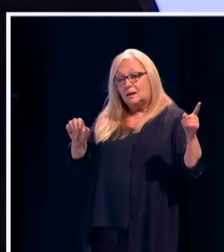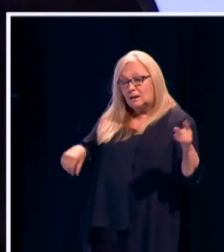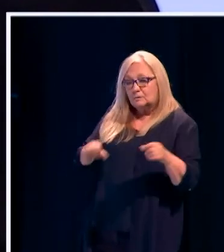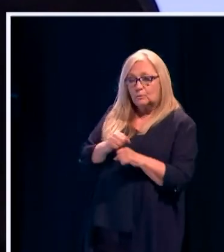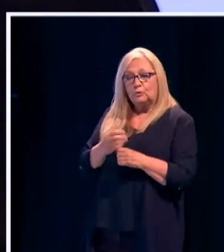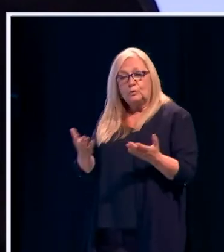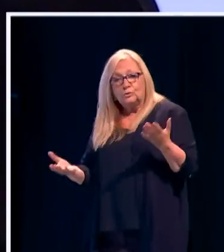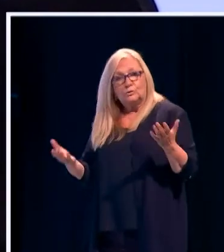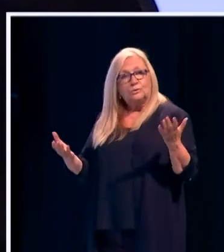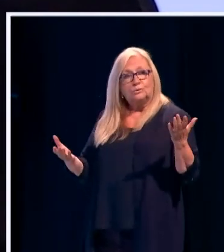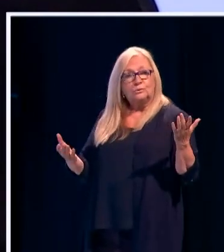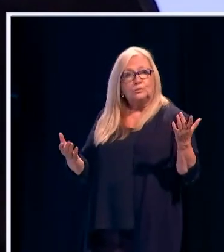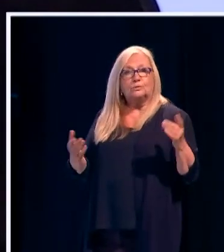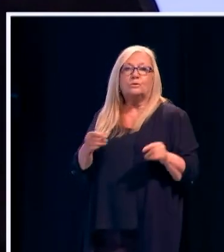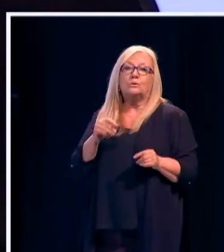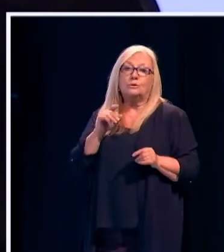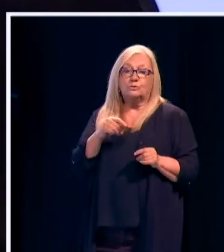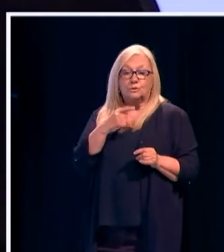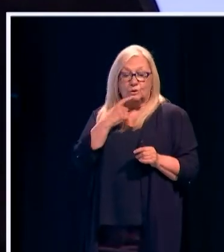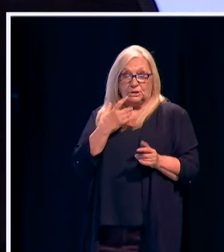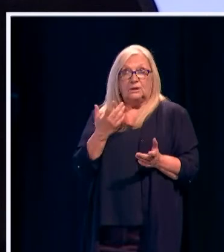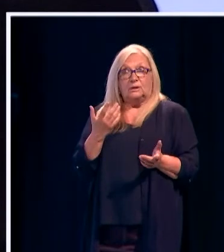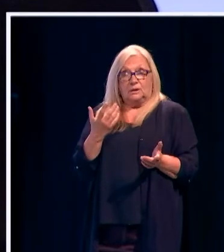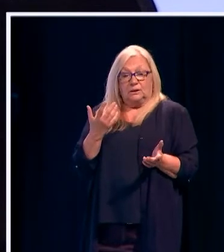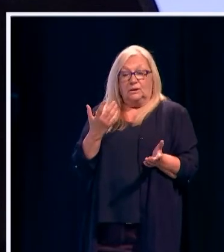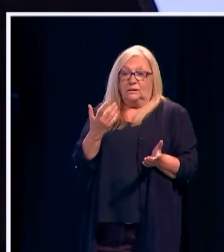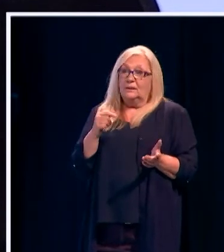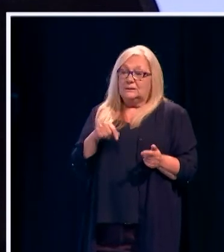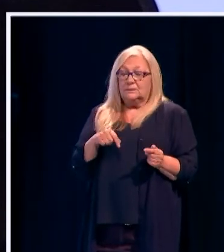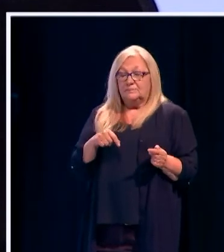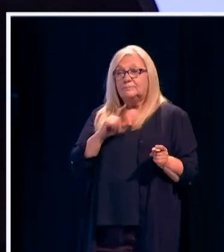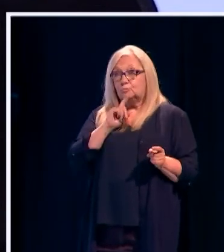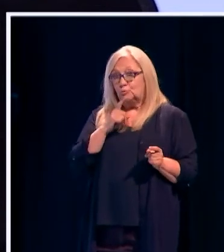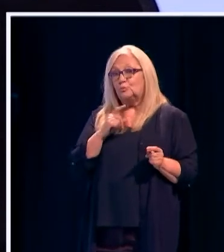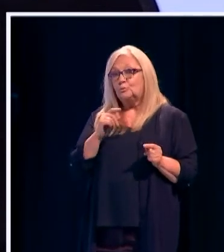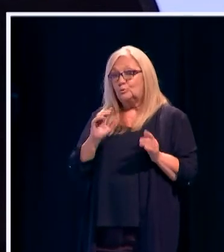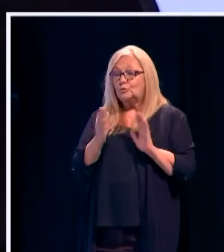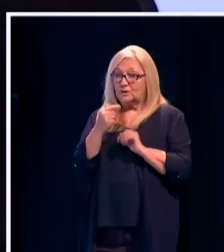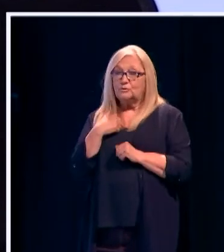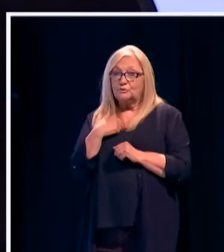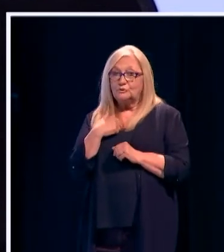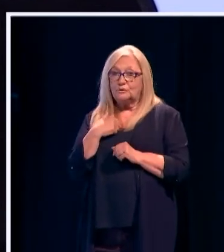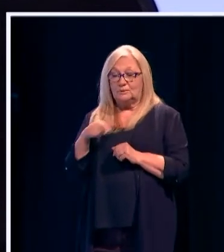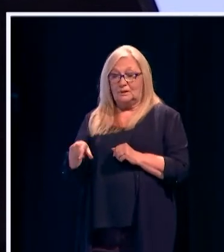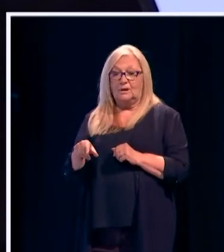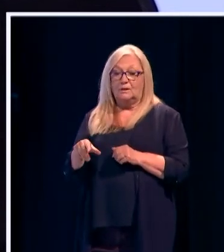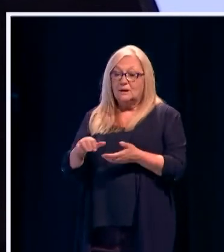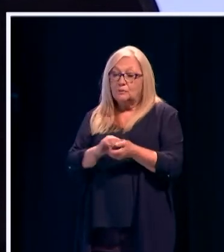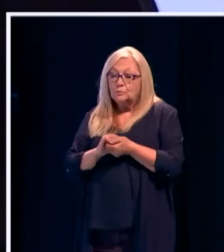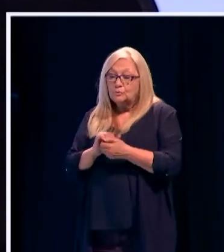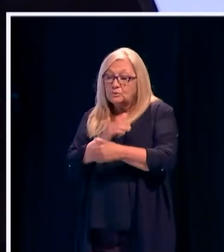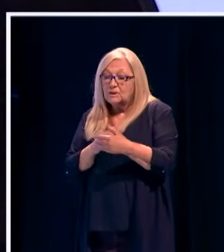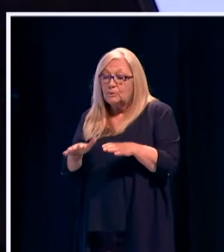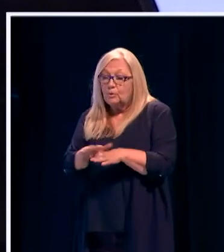is also all the time, it is also a challenge for us because DPOs are very poor. That's why people